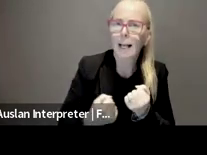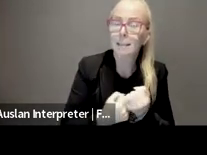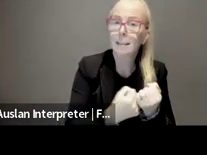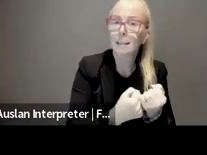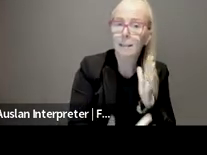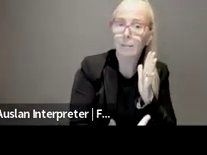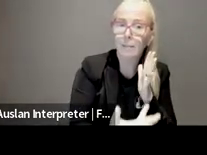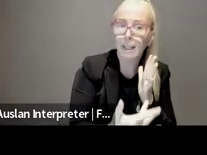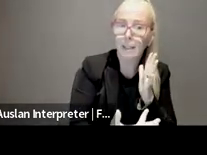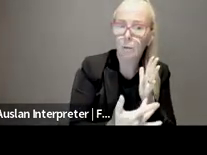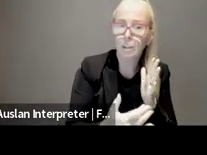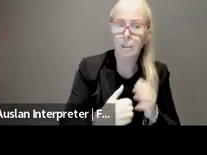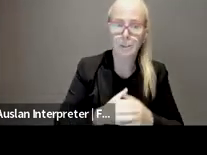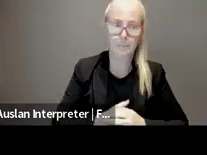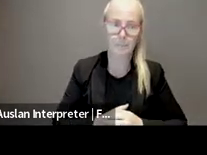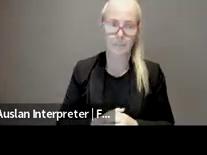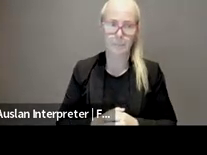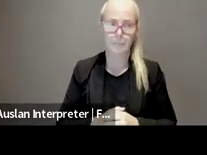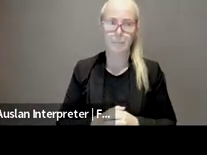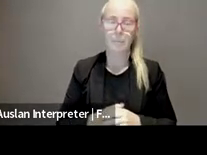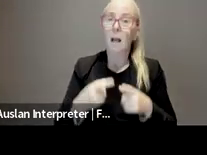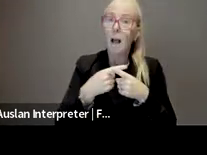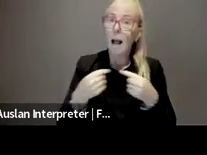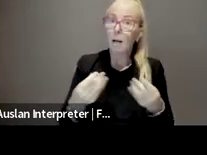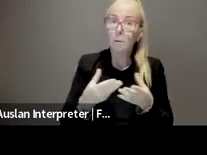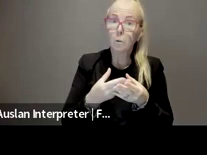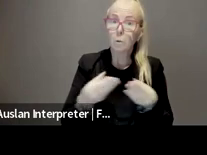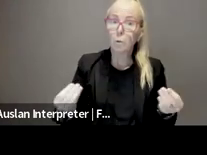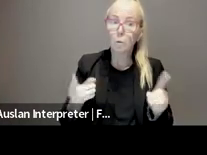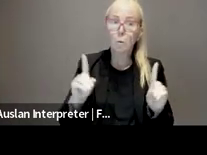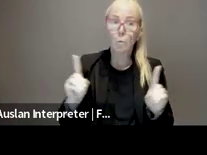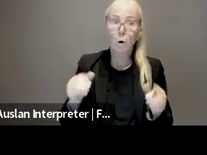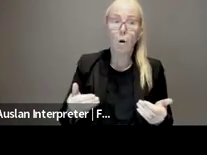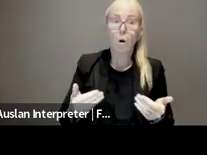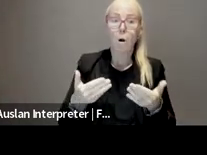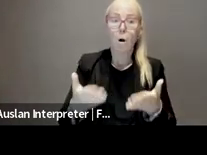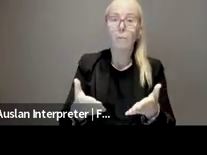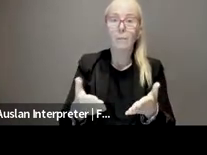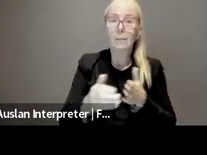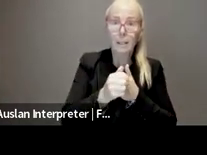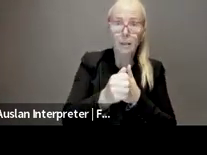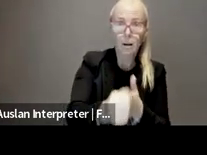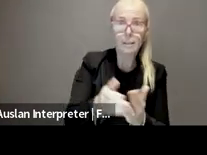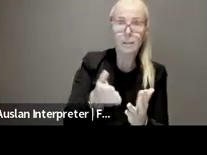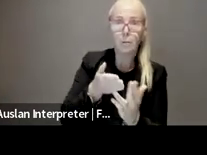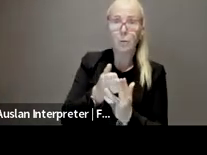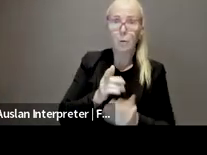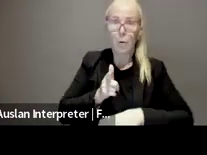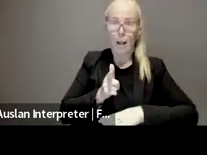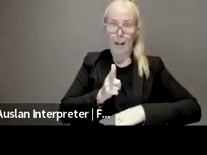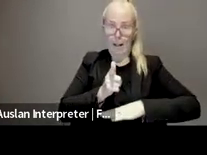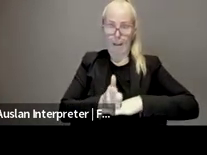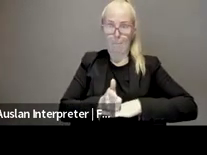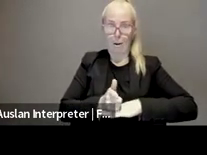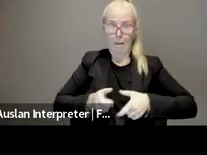products. Our solution offers navigation and guidance through camera, left-right haptic feedback via vibration via wristbands, and auditory feedback via